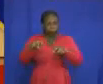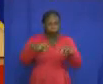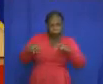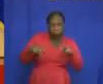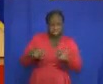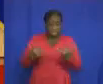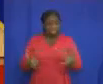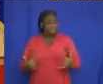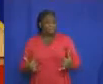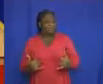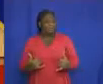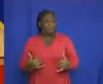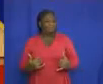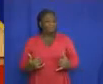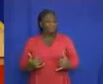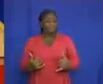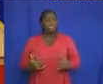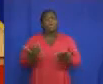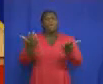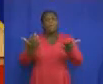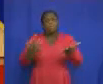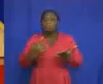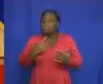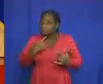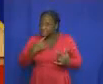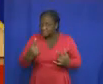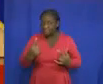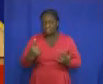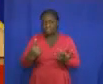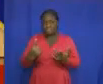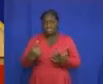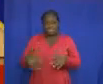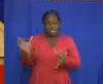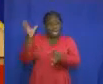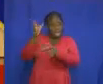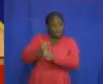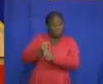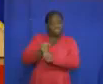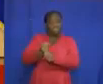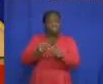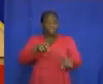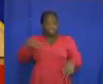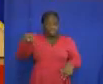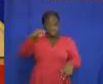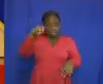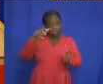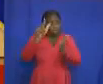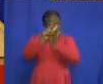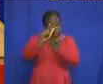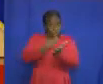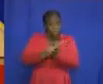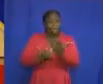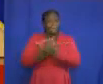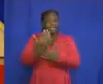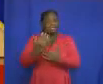time, I want to reiterate, as captured in the travel directive jointly issued by the Ministry of